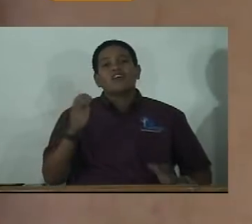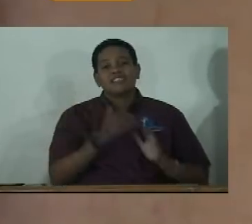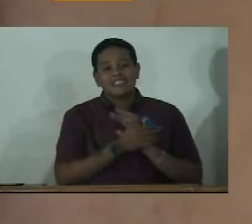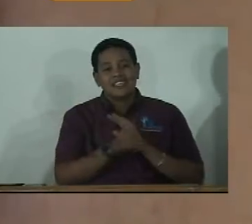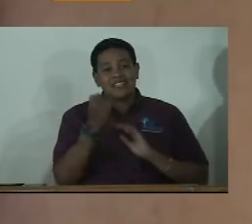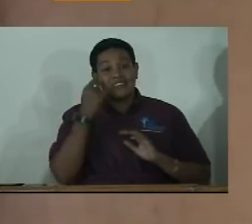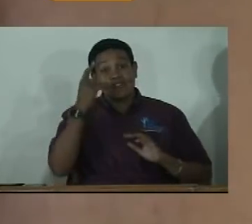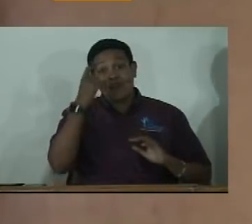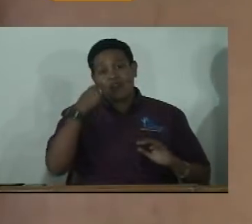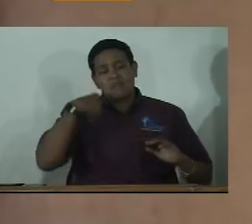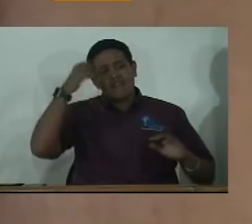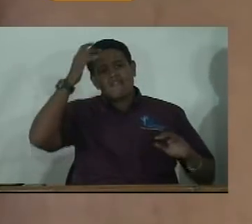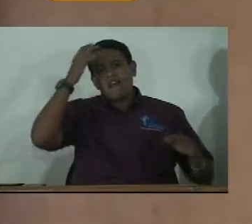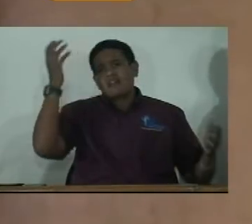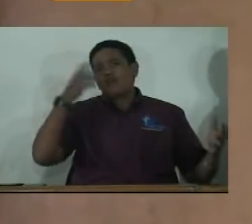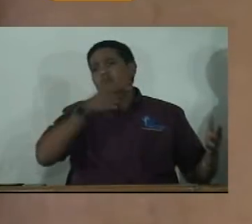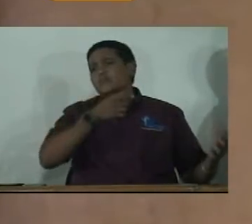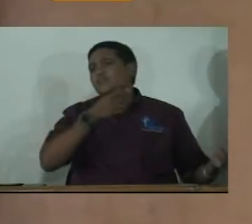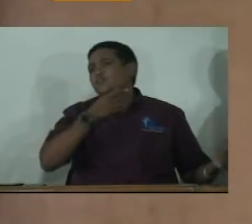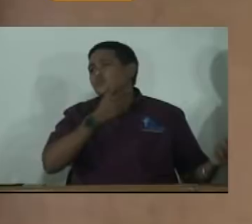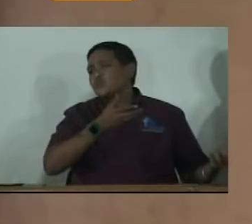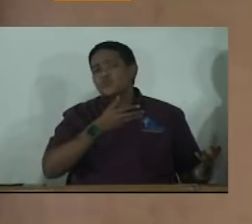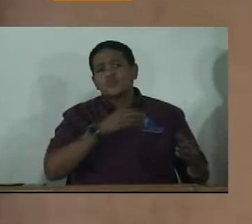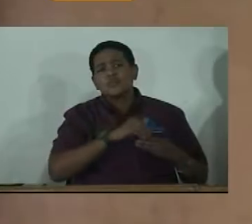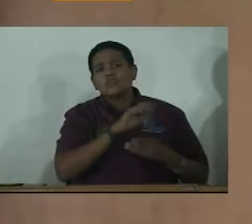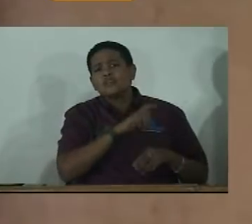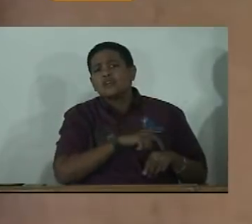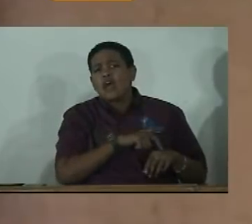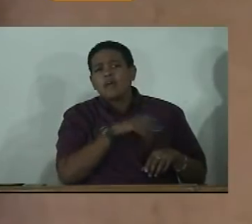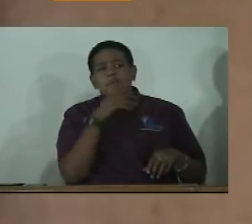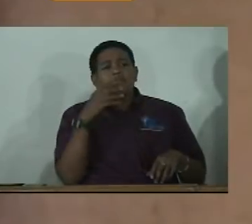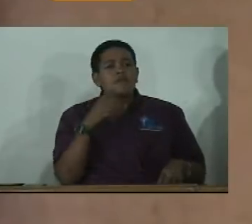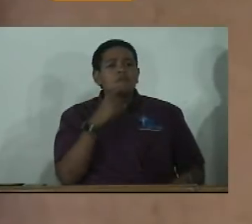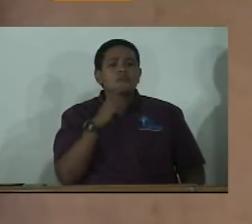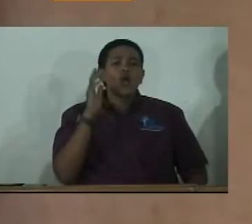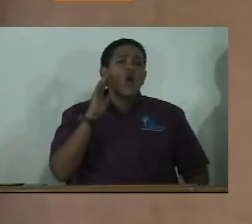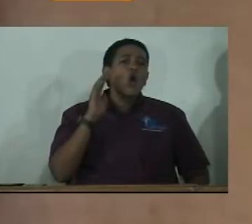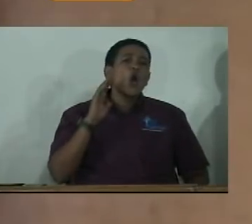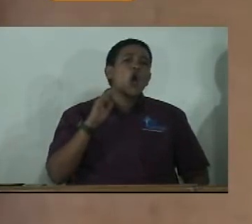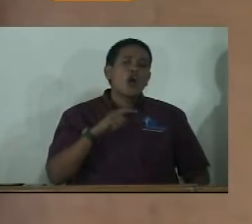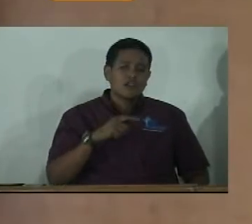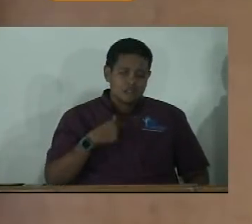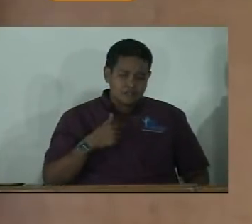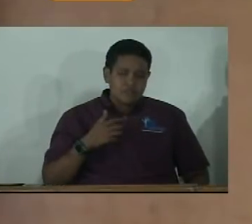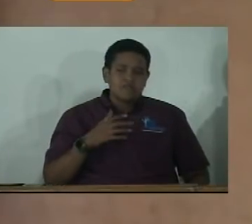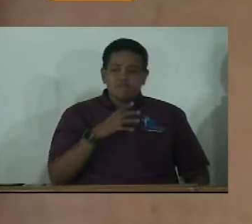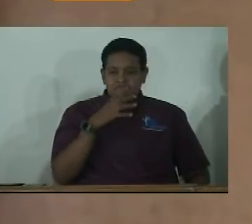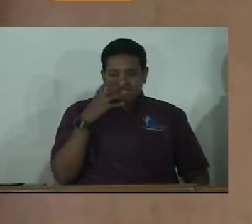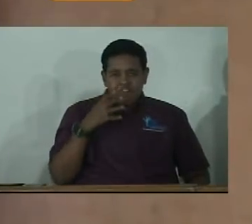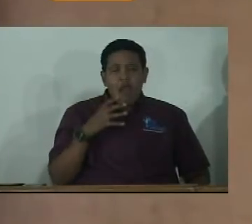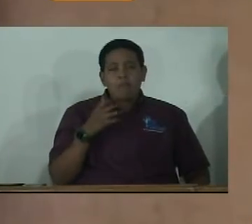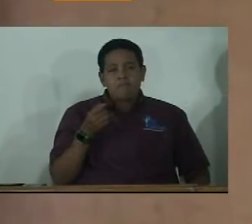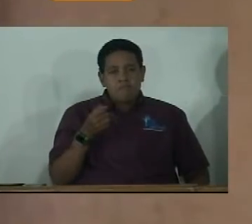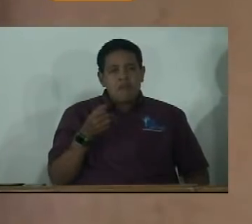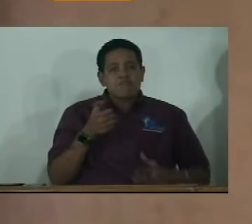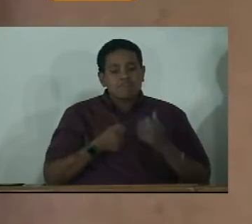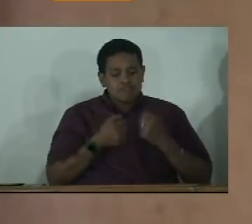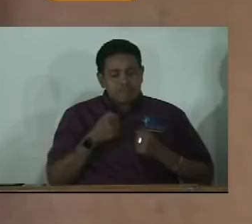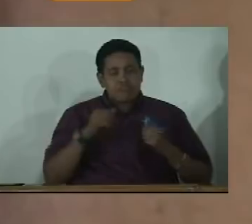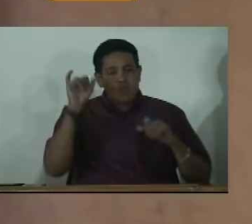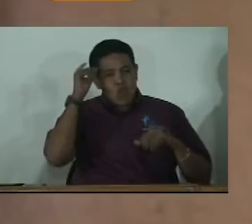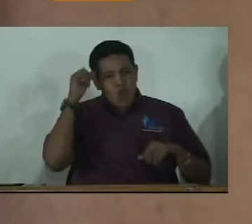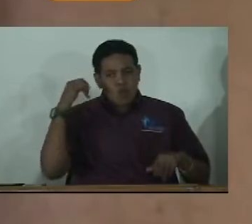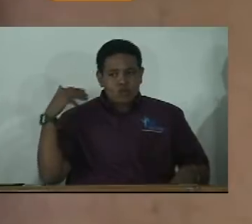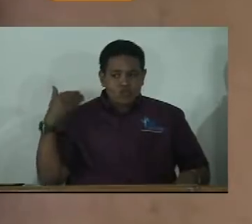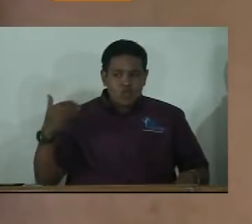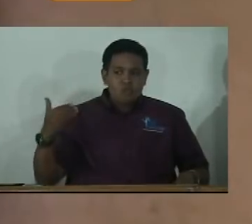know, what he did, he would say he was a dairy farmer. He identified as a dairy farmer. Subsequent